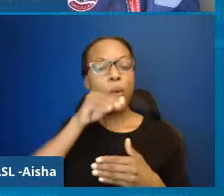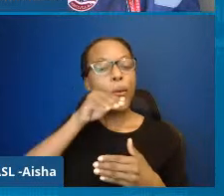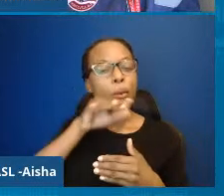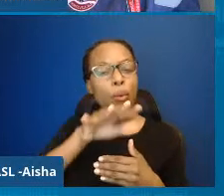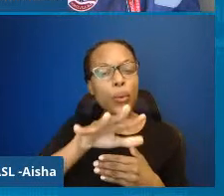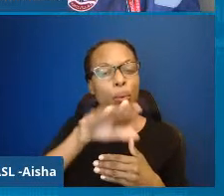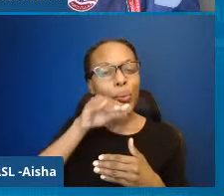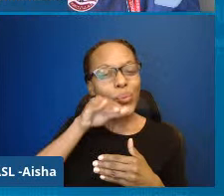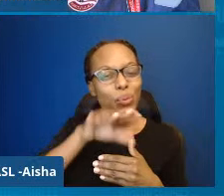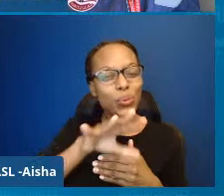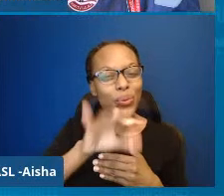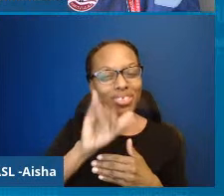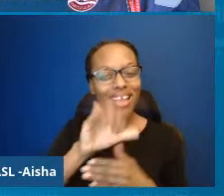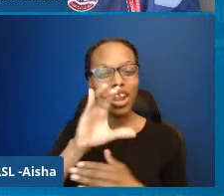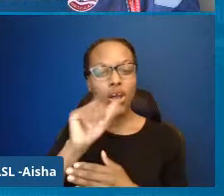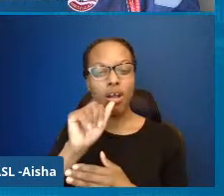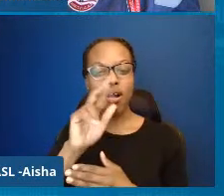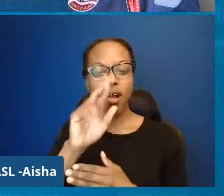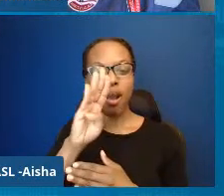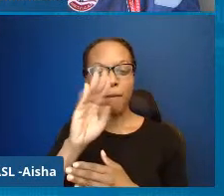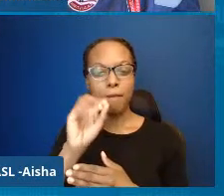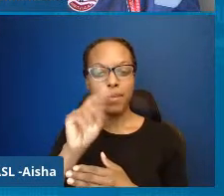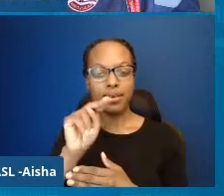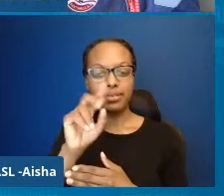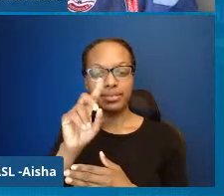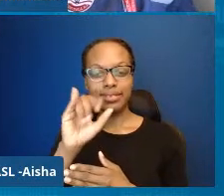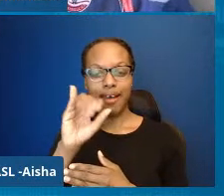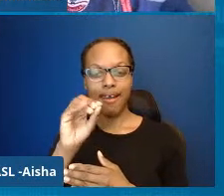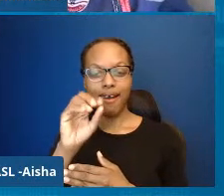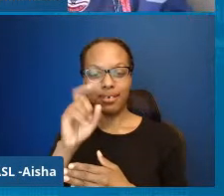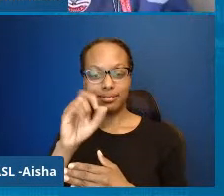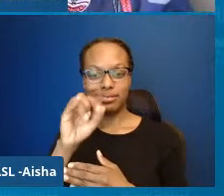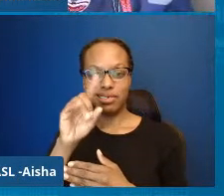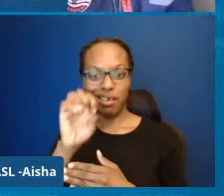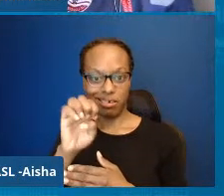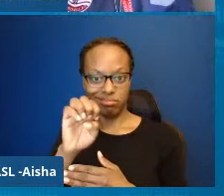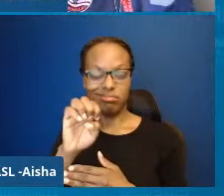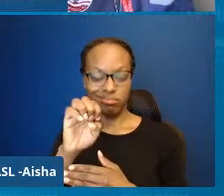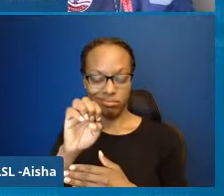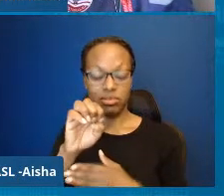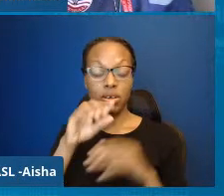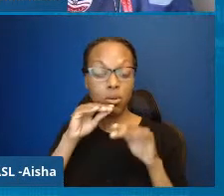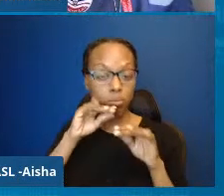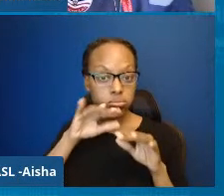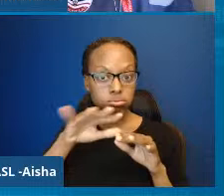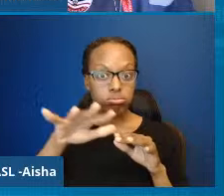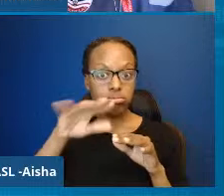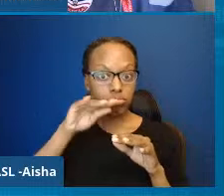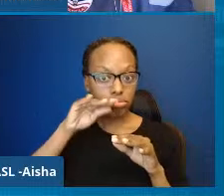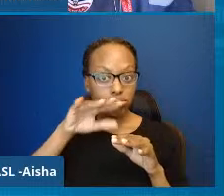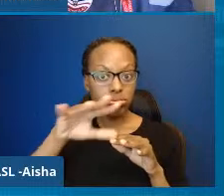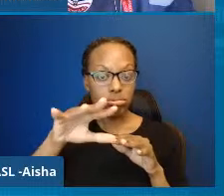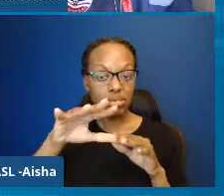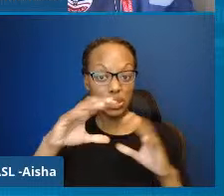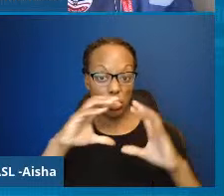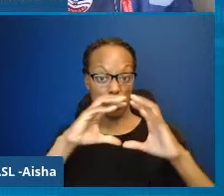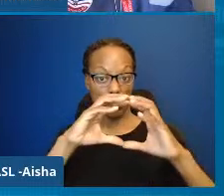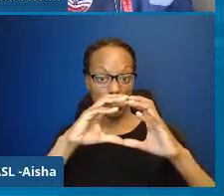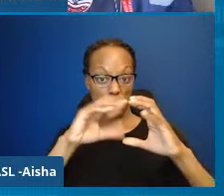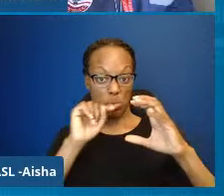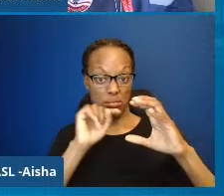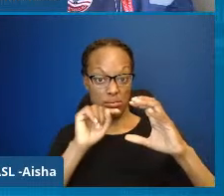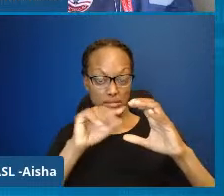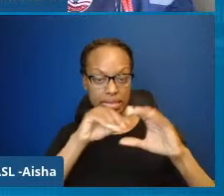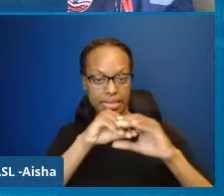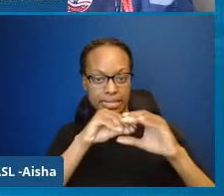every time we breathe. And inside these spacecraft are what's called scrubbers, which